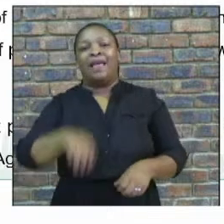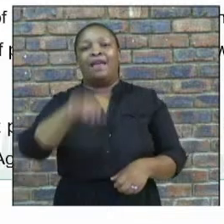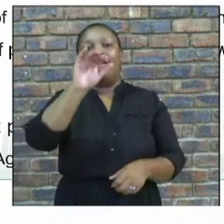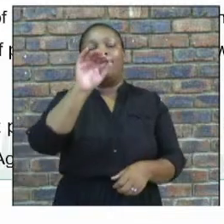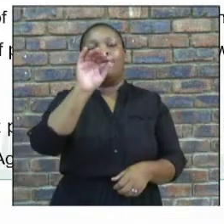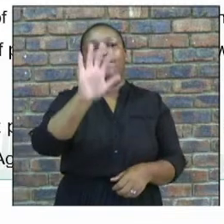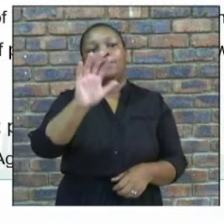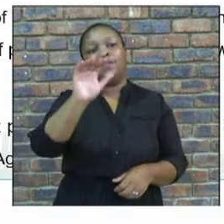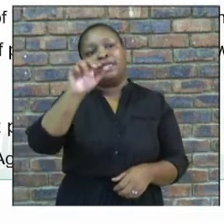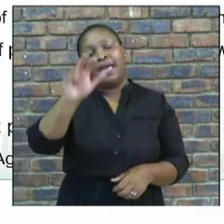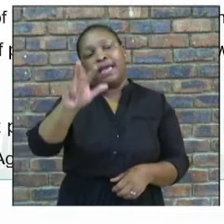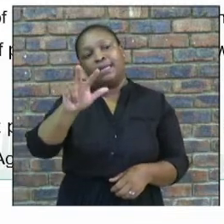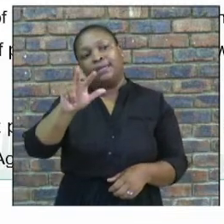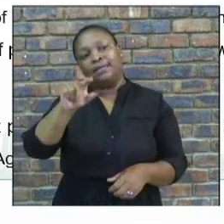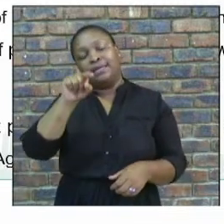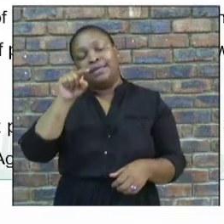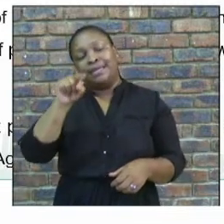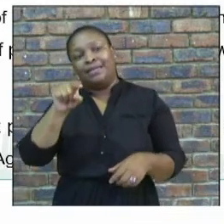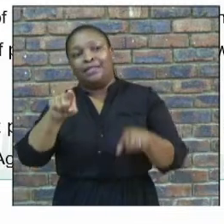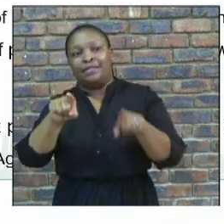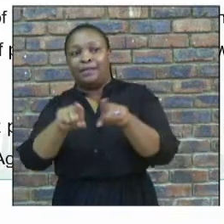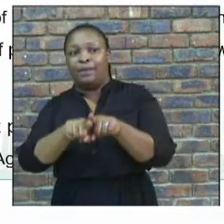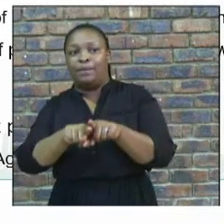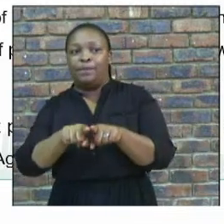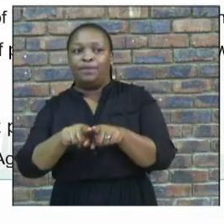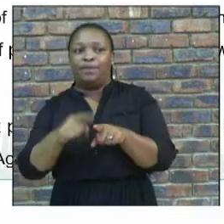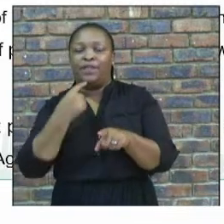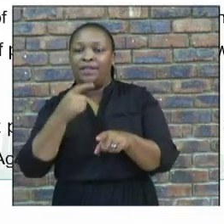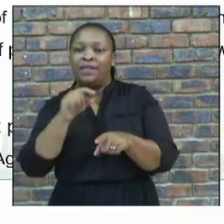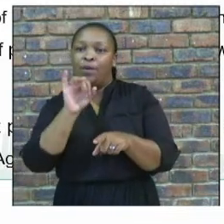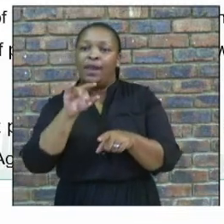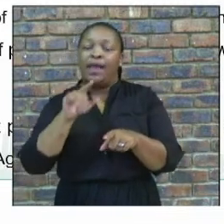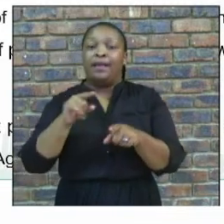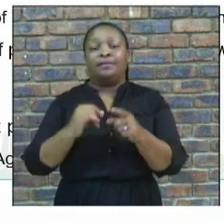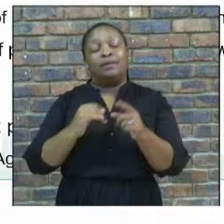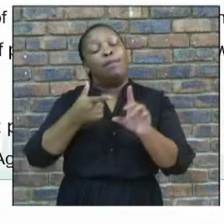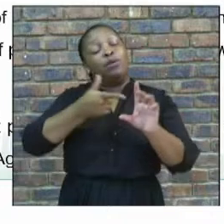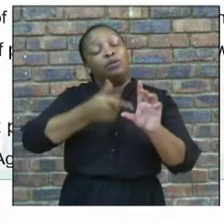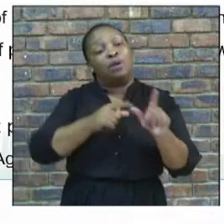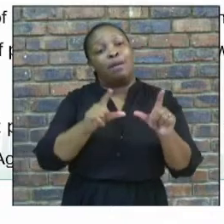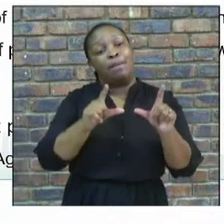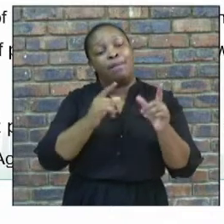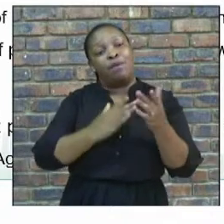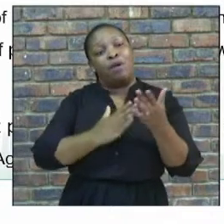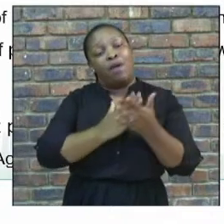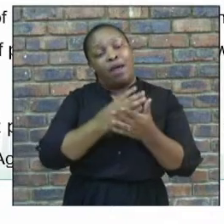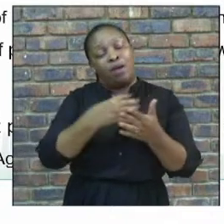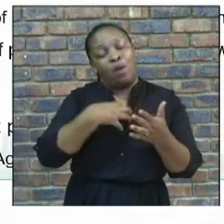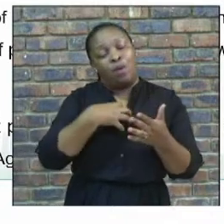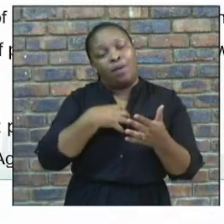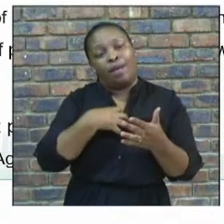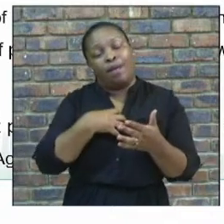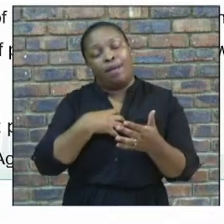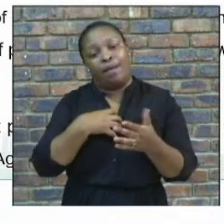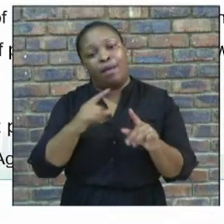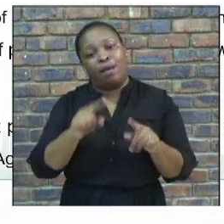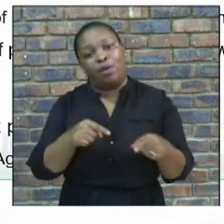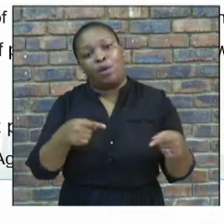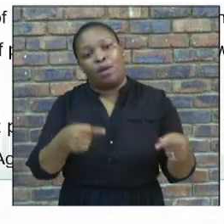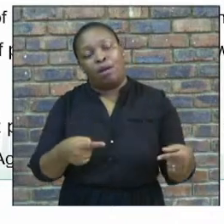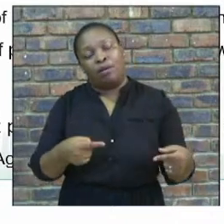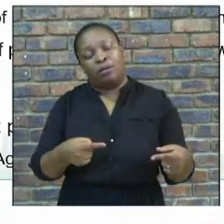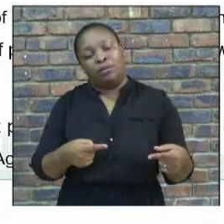58, it also provides that as a petroleum right holder, you may not also progress to